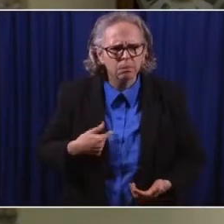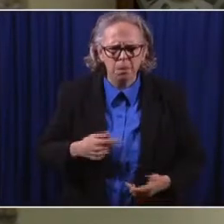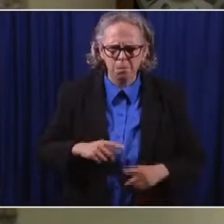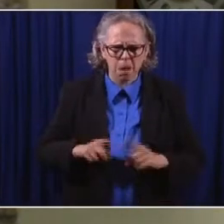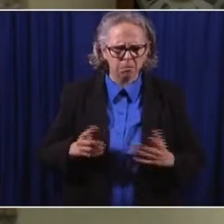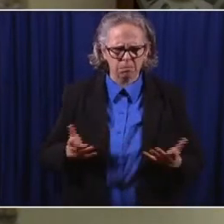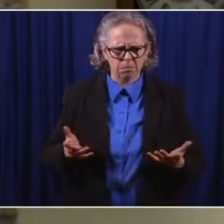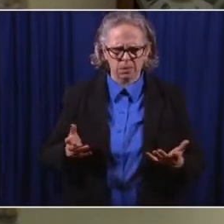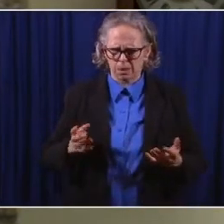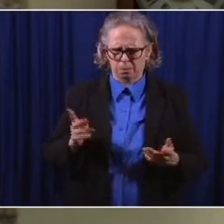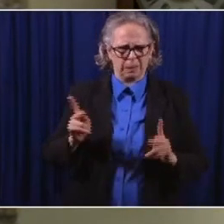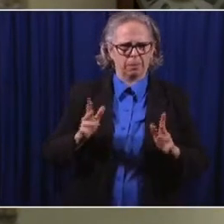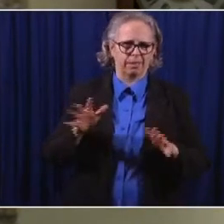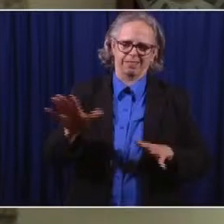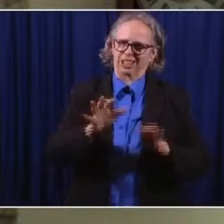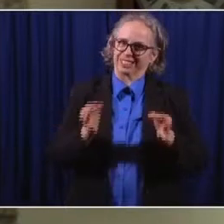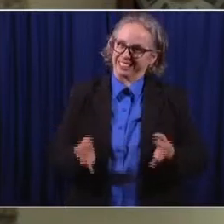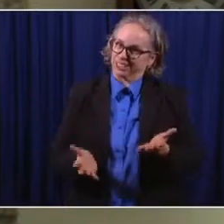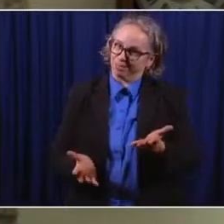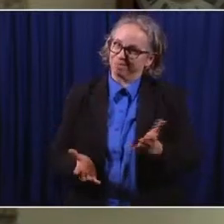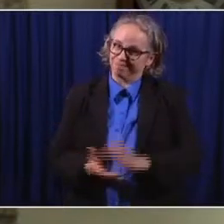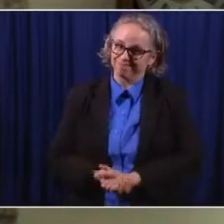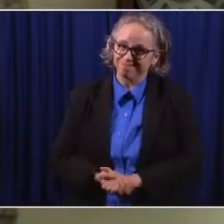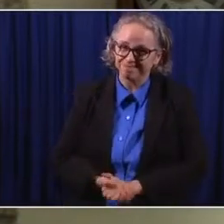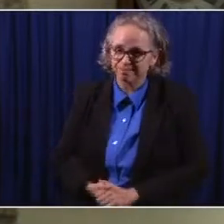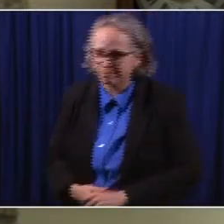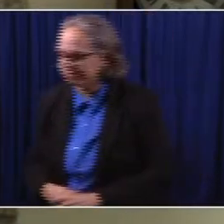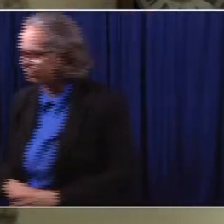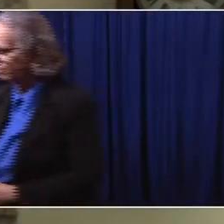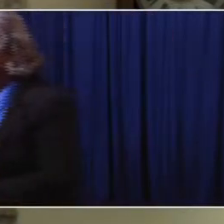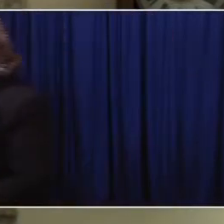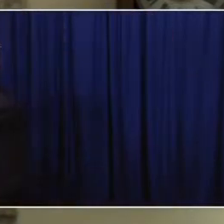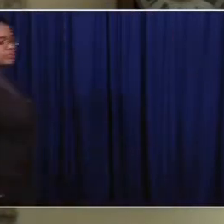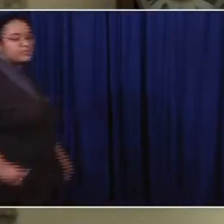it. Next question is from Kevin